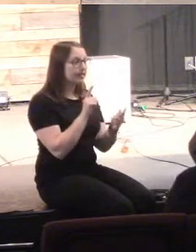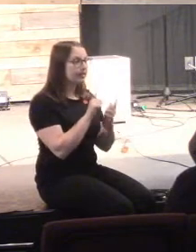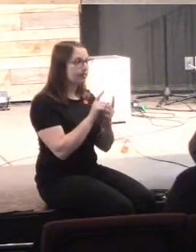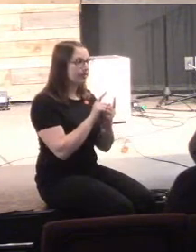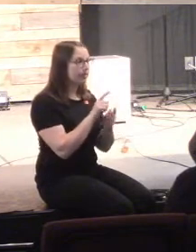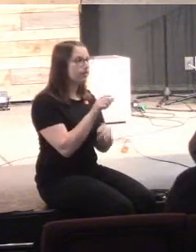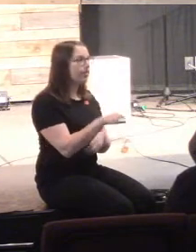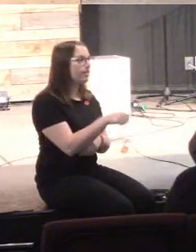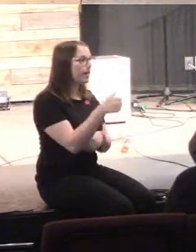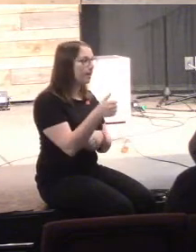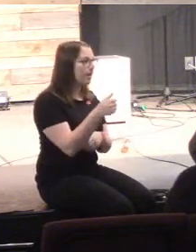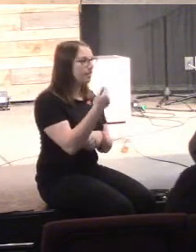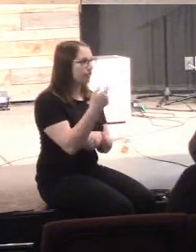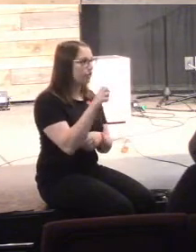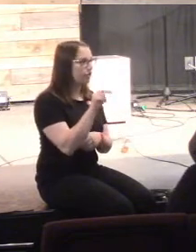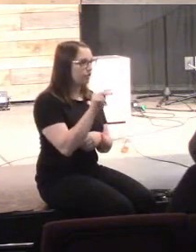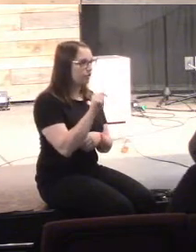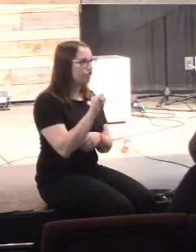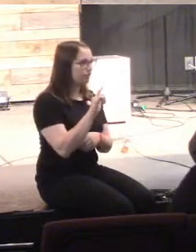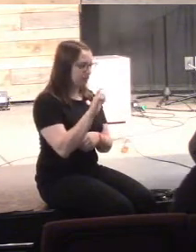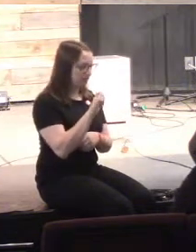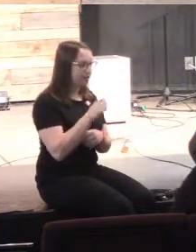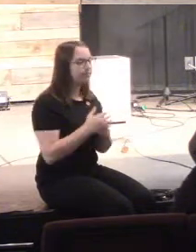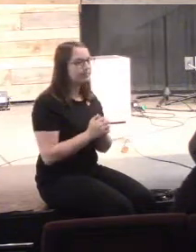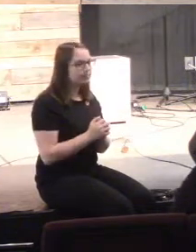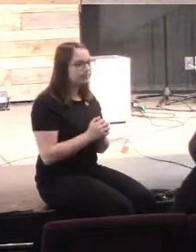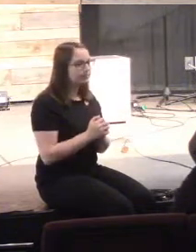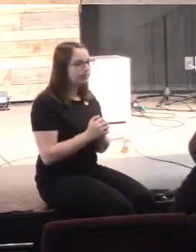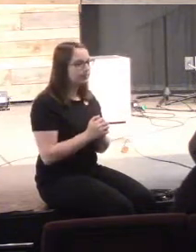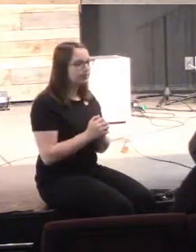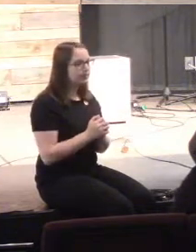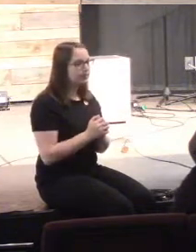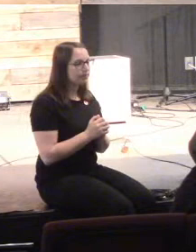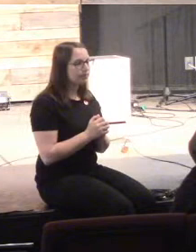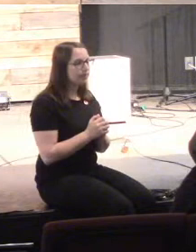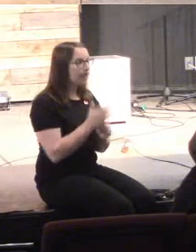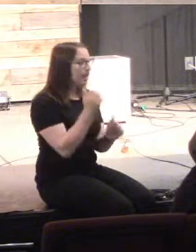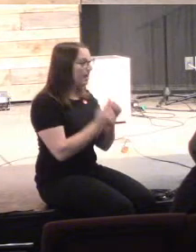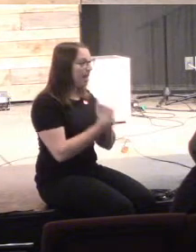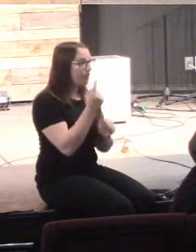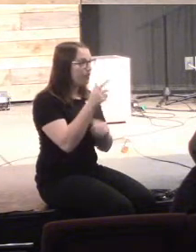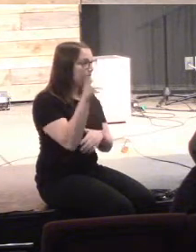full Gentile. And the way will be open to all, amen? Amen.